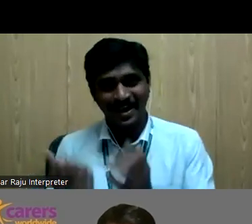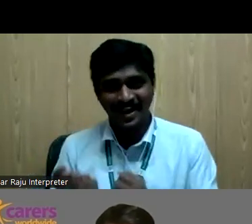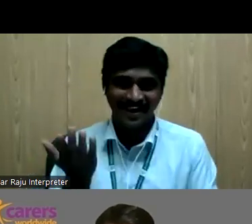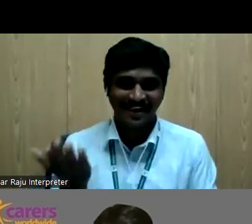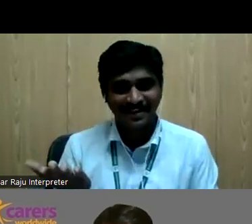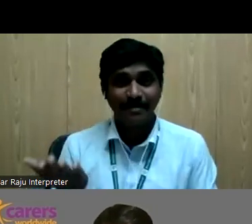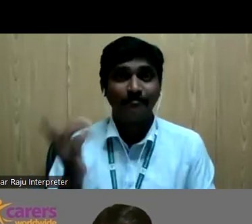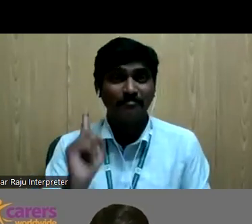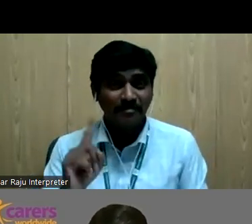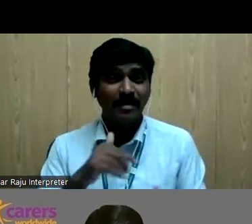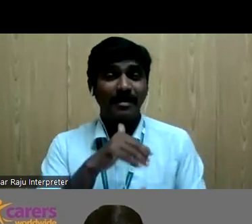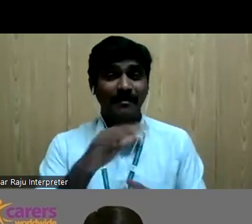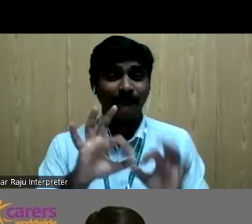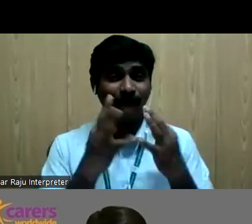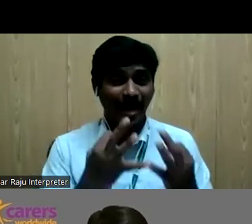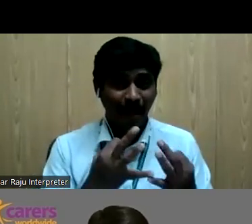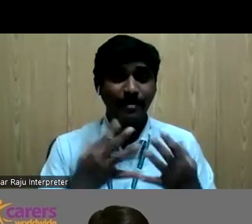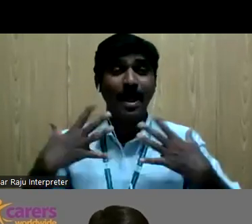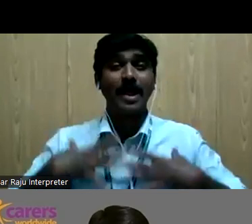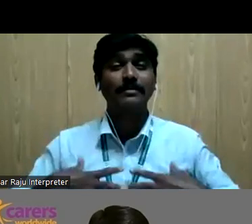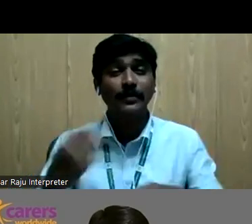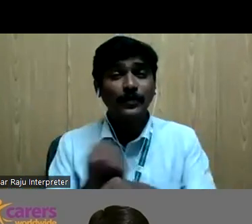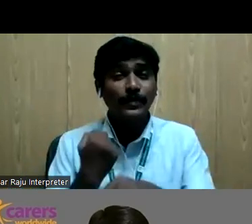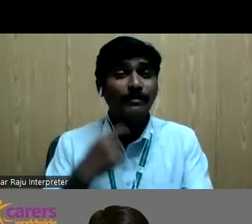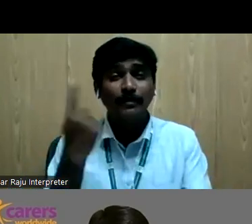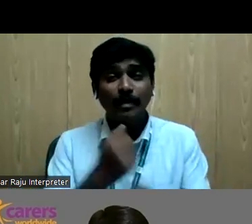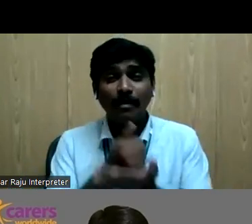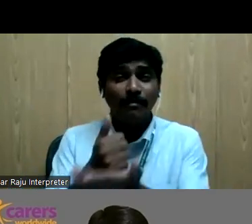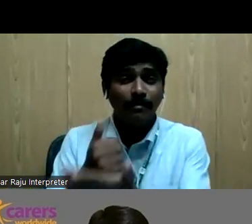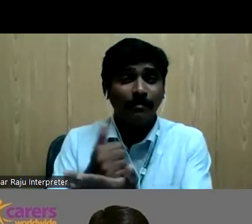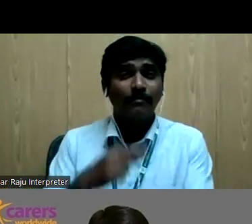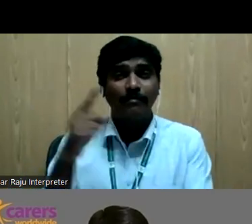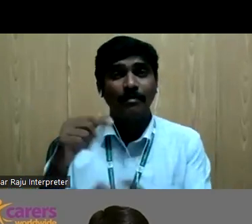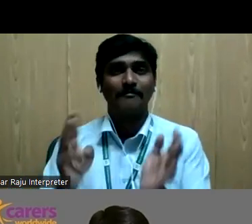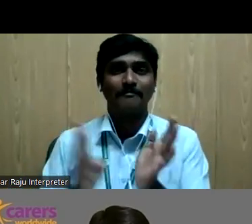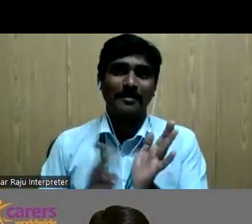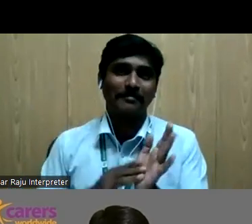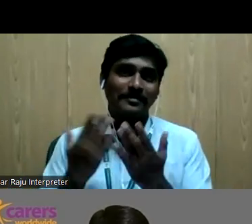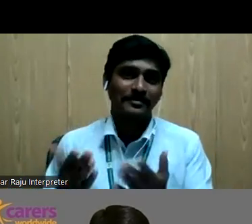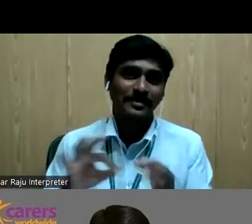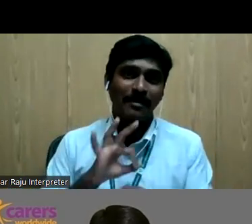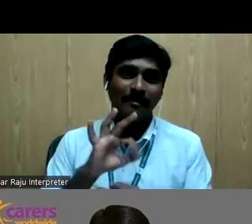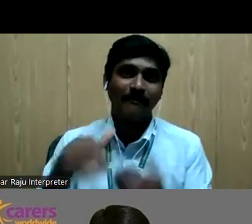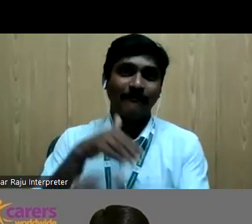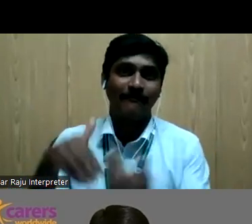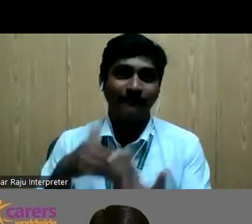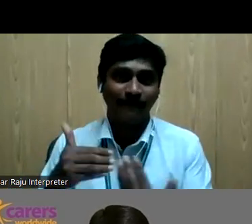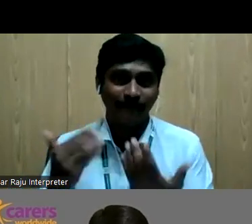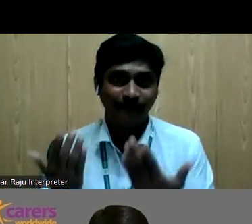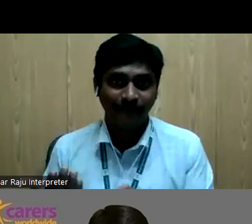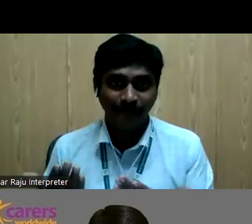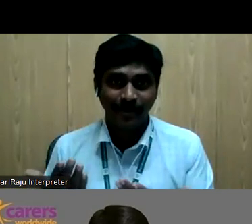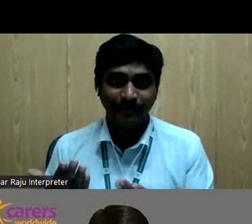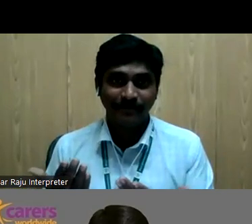families, health workers, and other members of the family is more important to bring up the